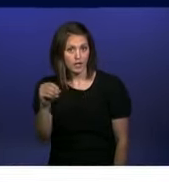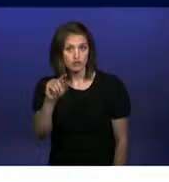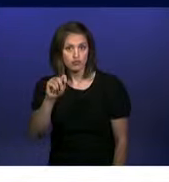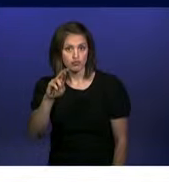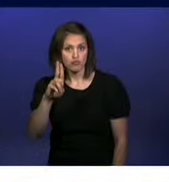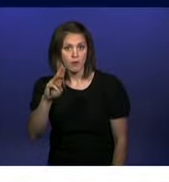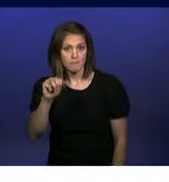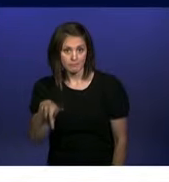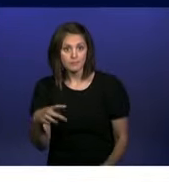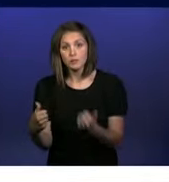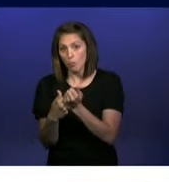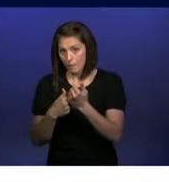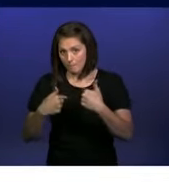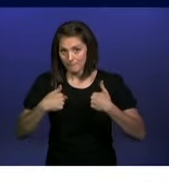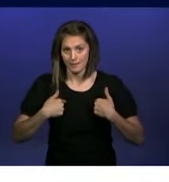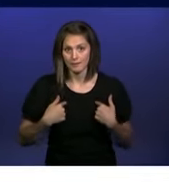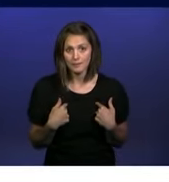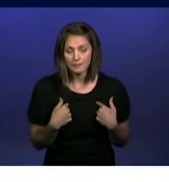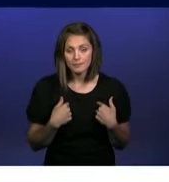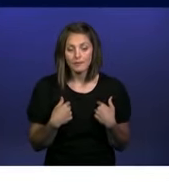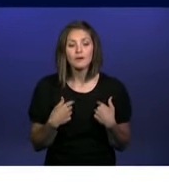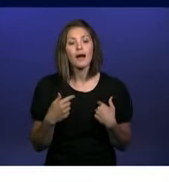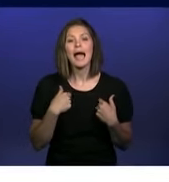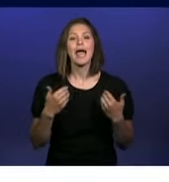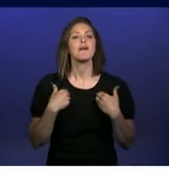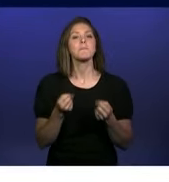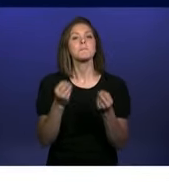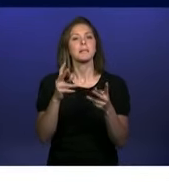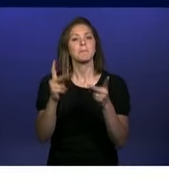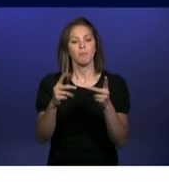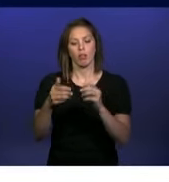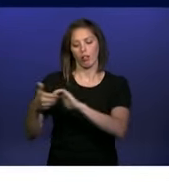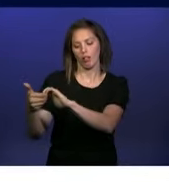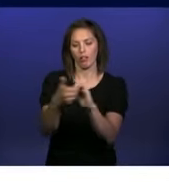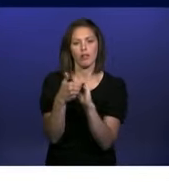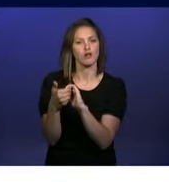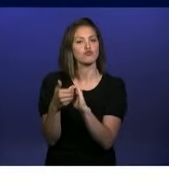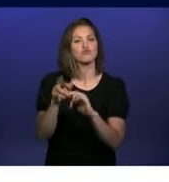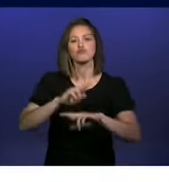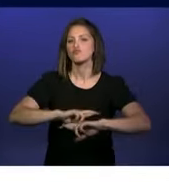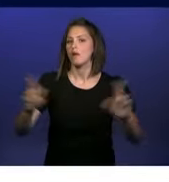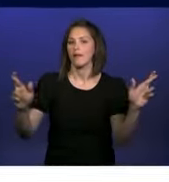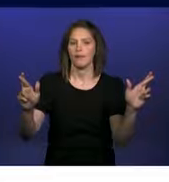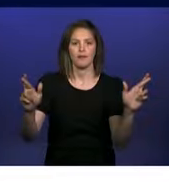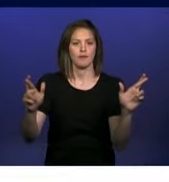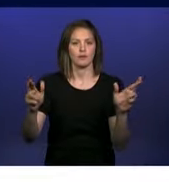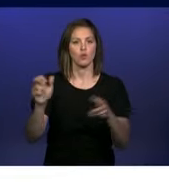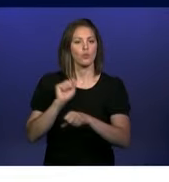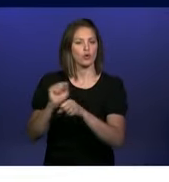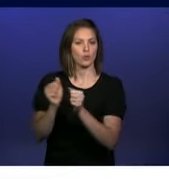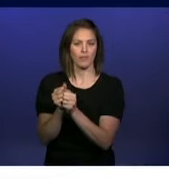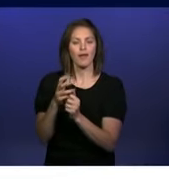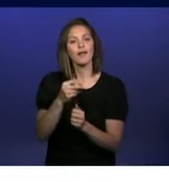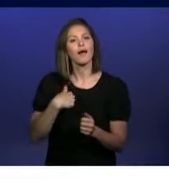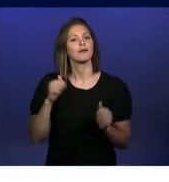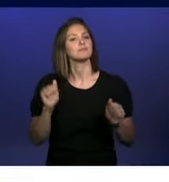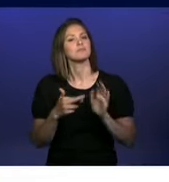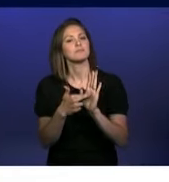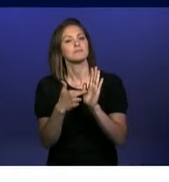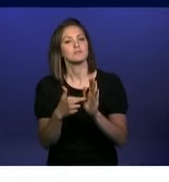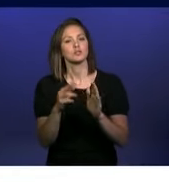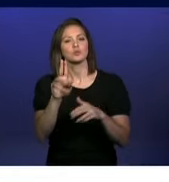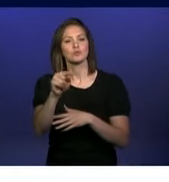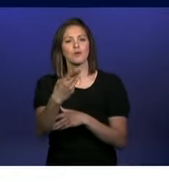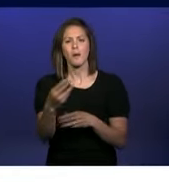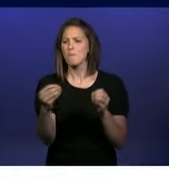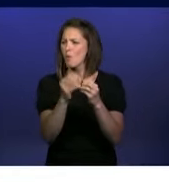I have that coalition of people I can go back and work with day one that will go ahead and represent Utah and further its interests more than anybody